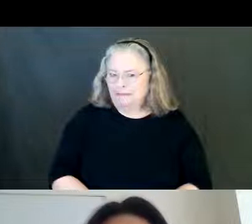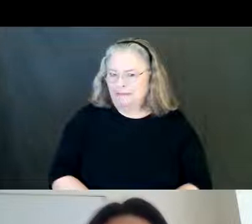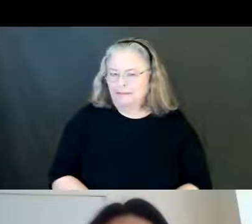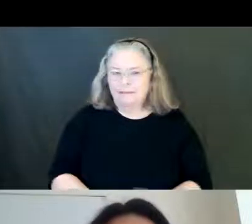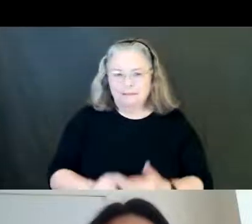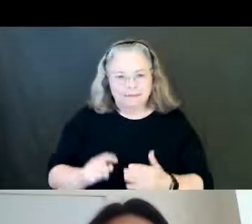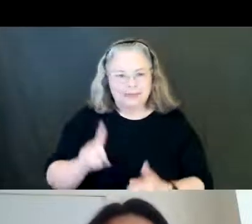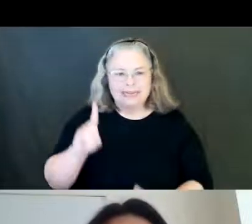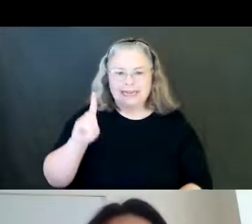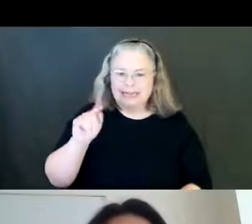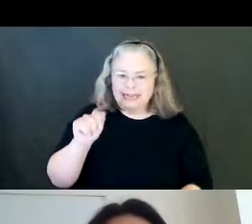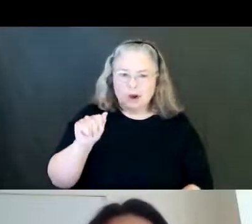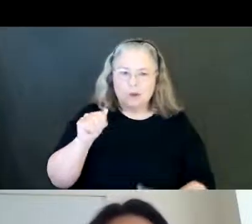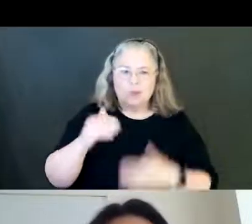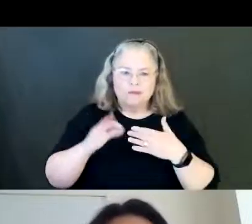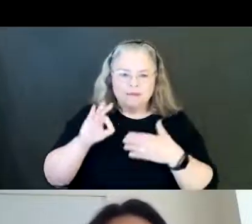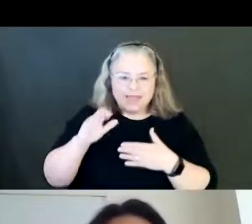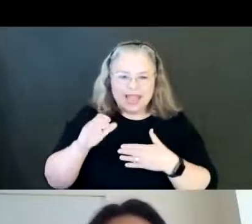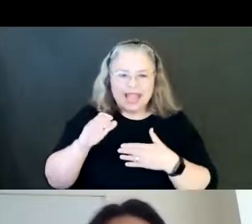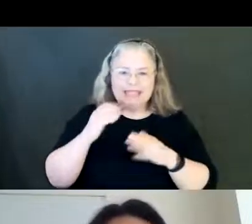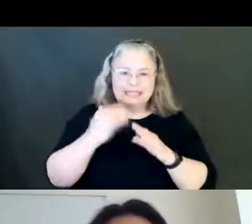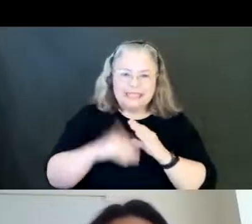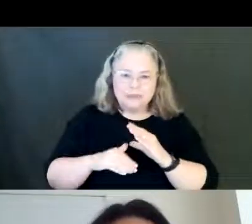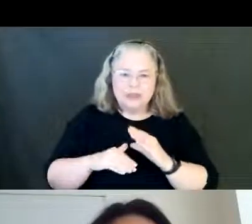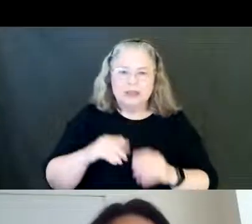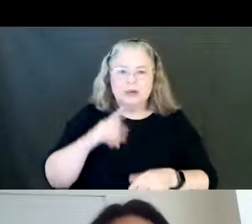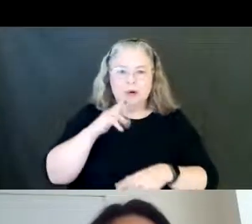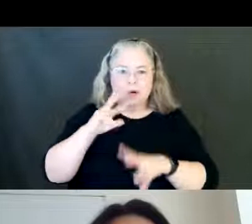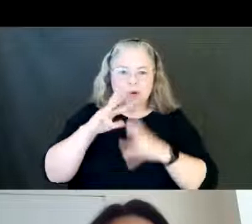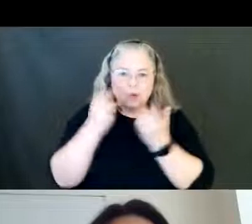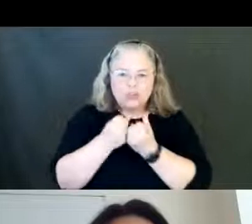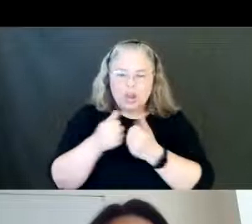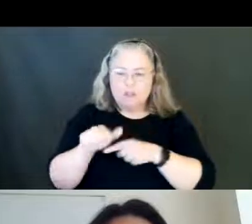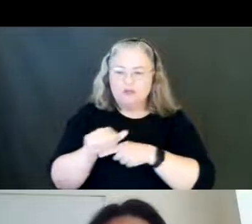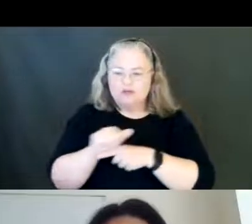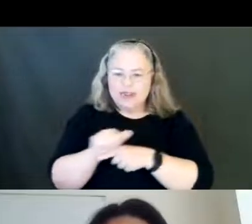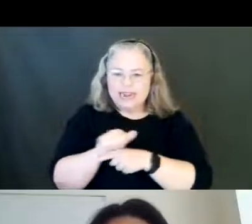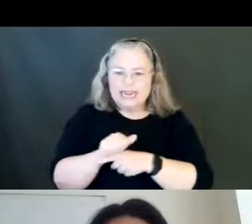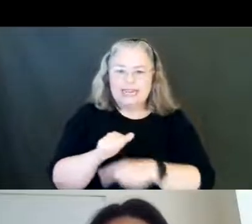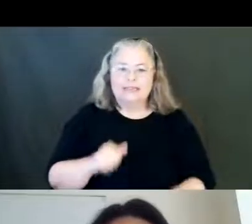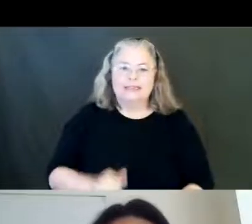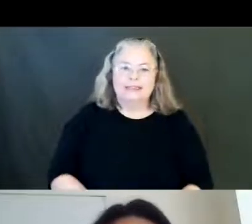Data processing software, email and fax, workshops and trainings.